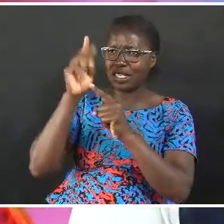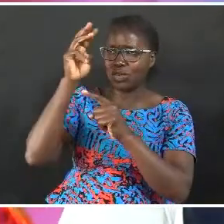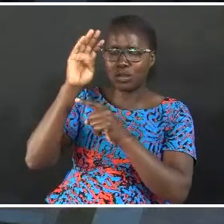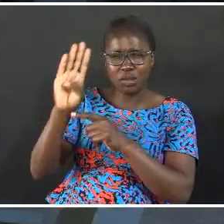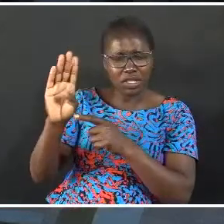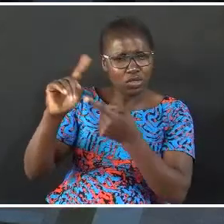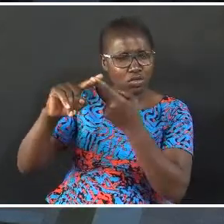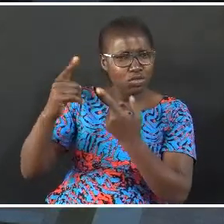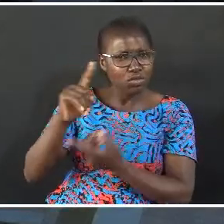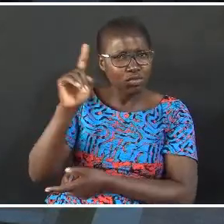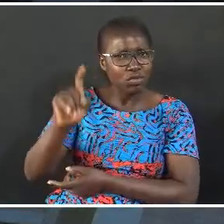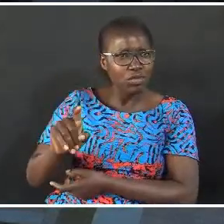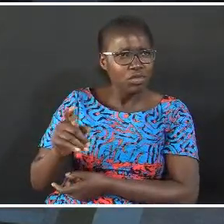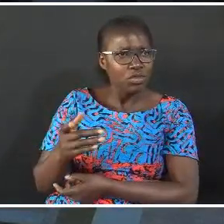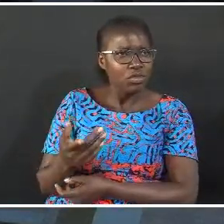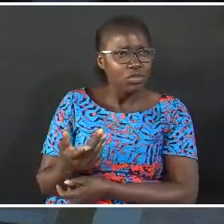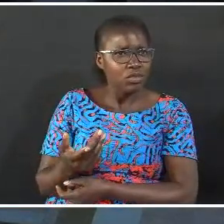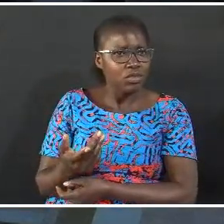to?